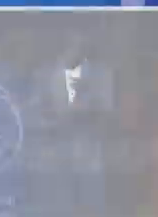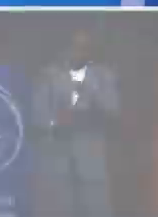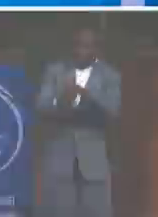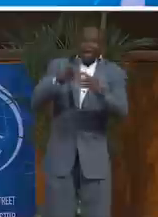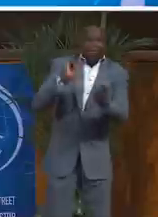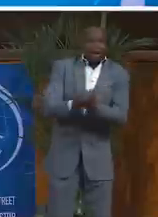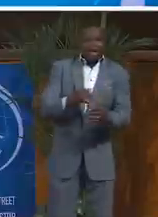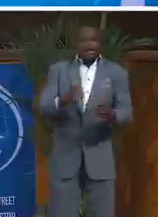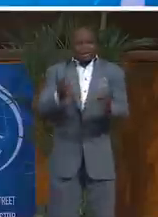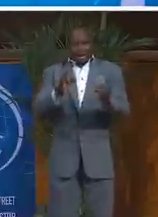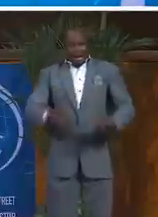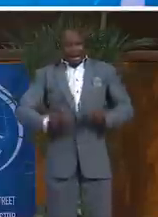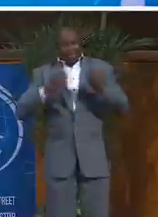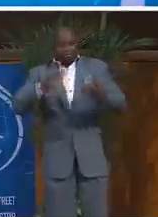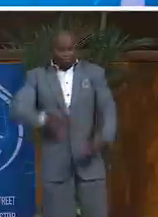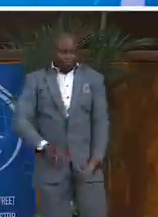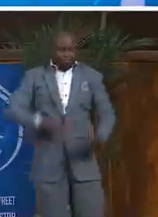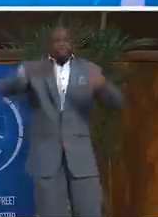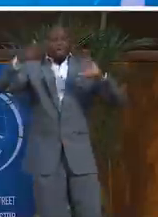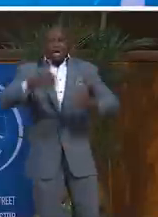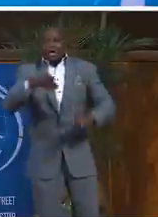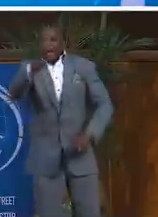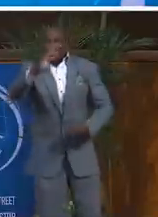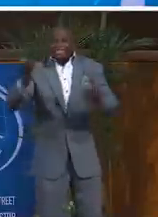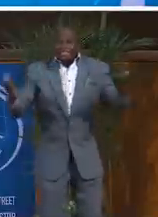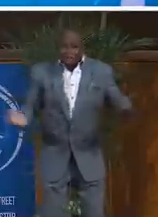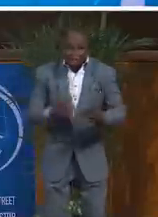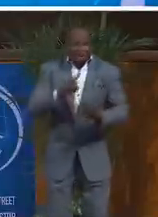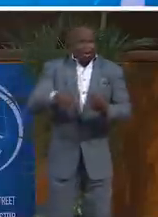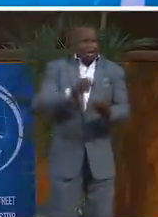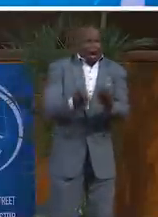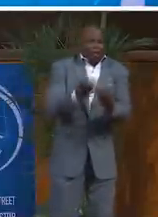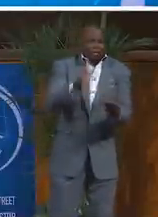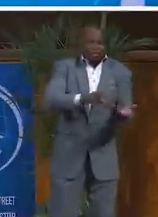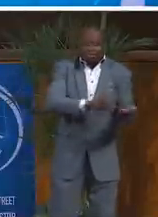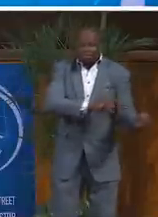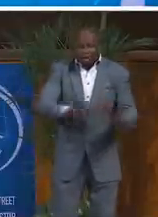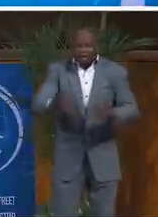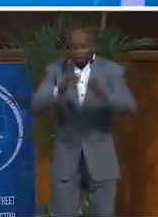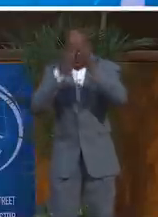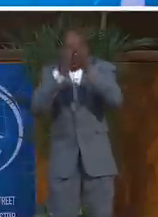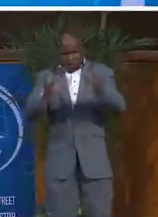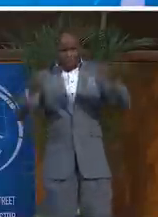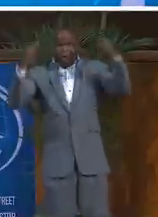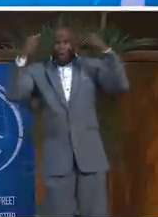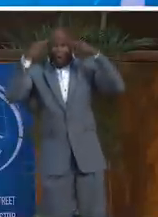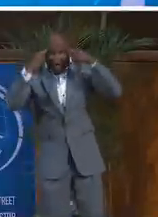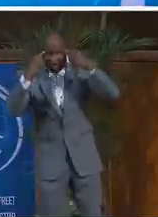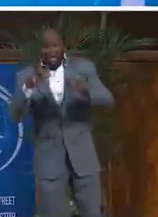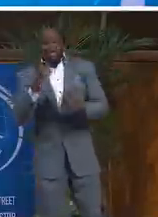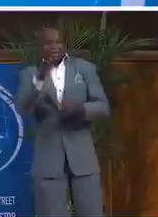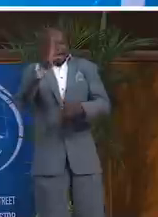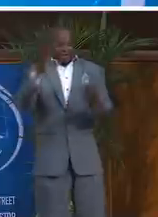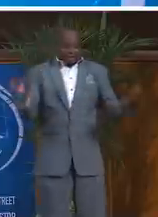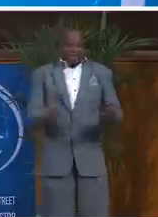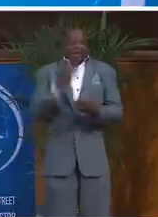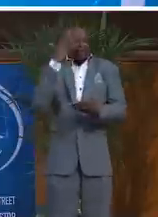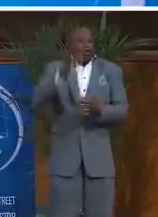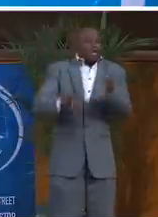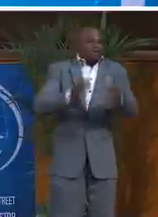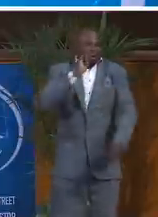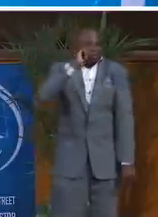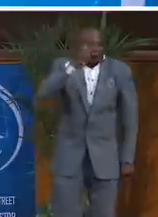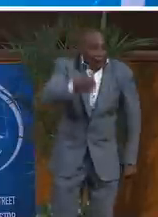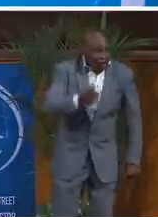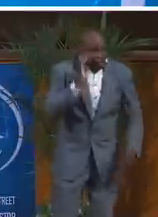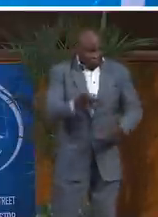the bottom of life drops out. God is there when you're about to lose your mind. God is there when you don't know if tomorrow will